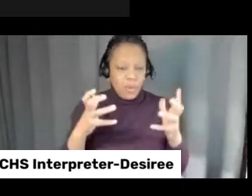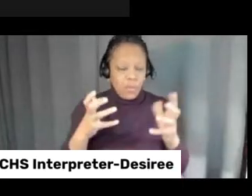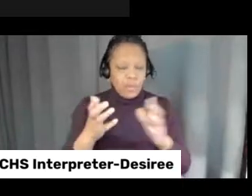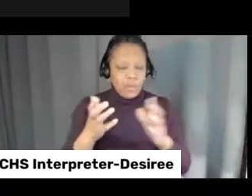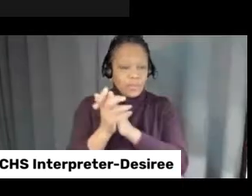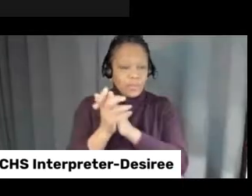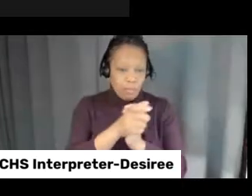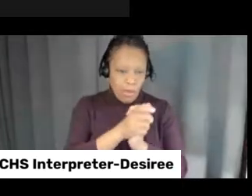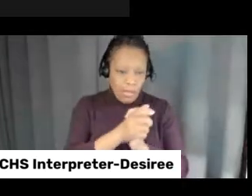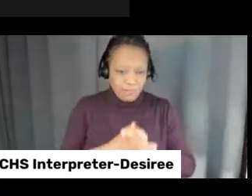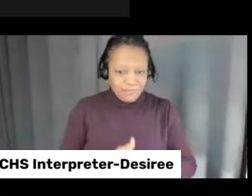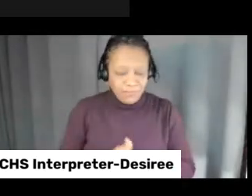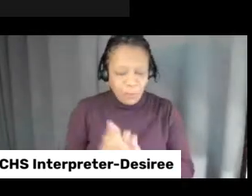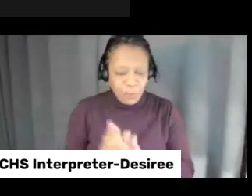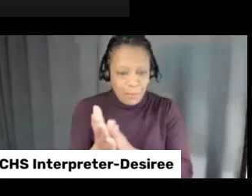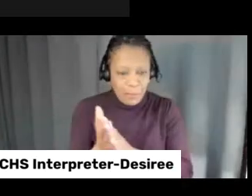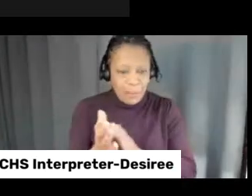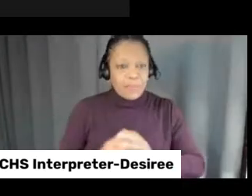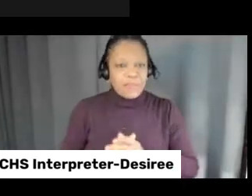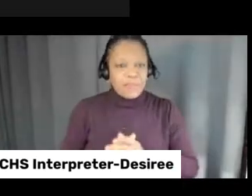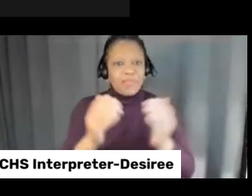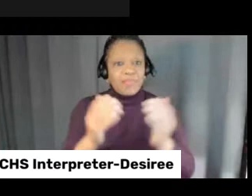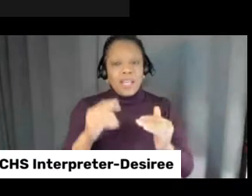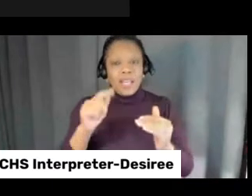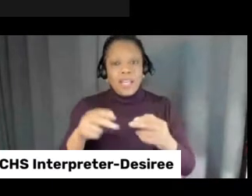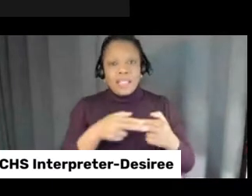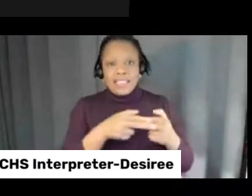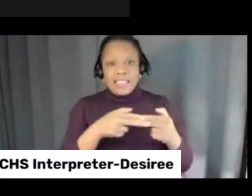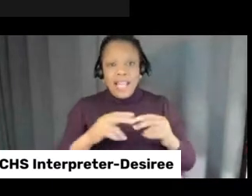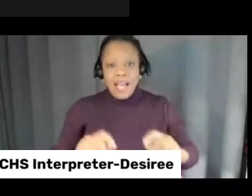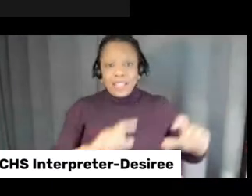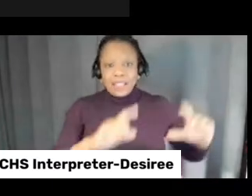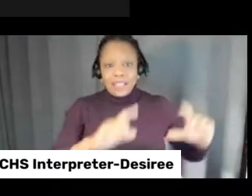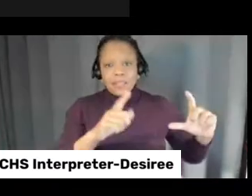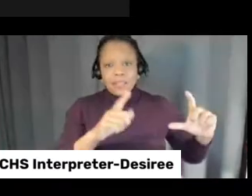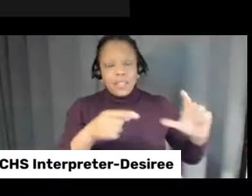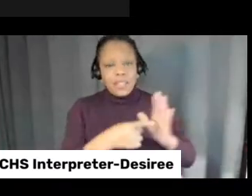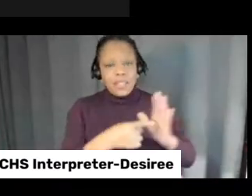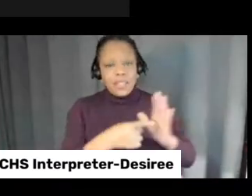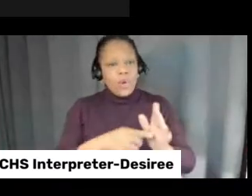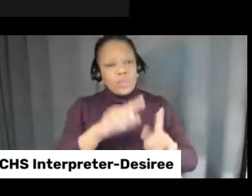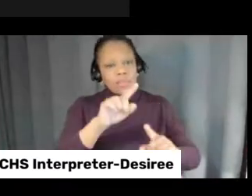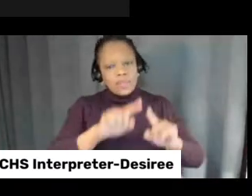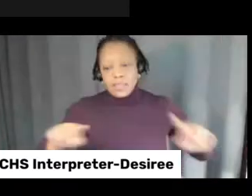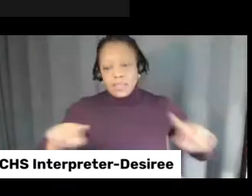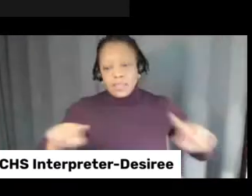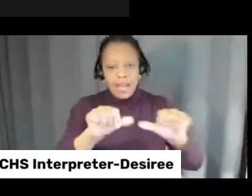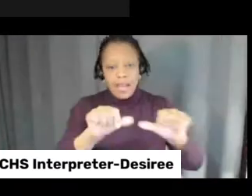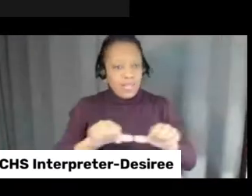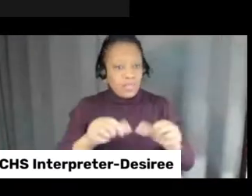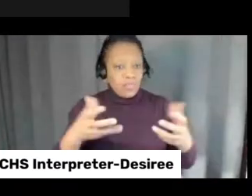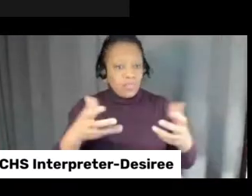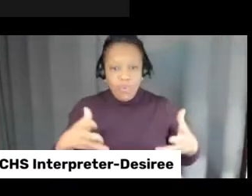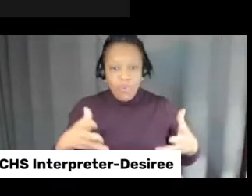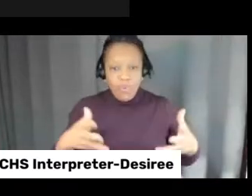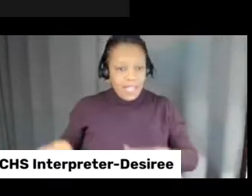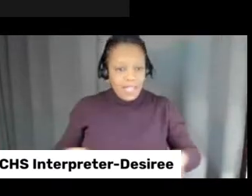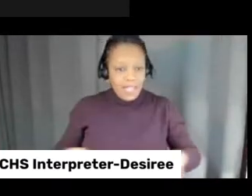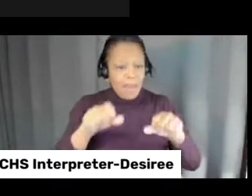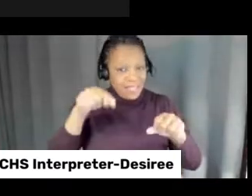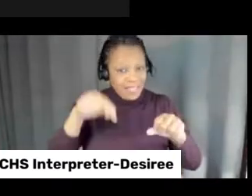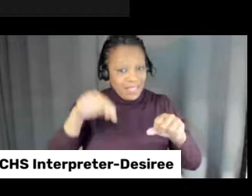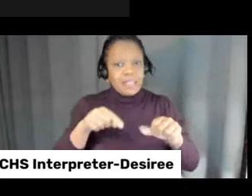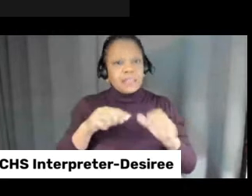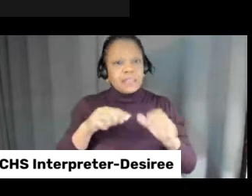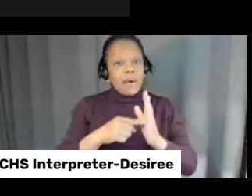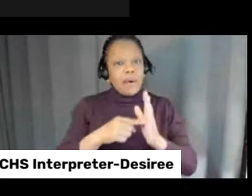And this slide shows a little bit of the different areas that have already adopted this model. So